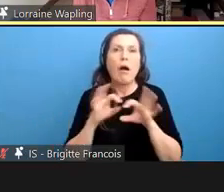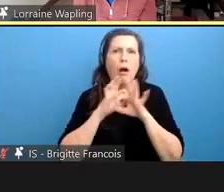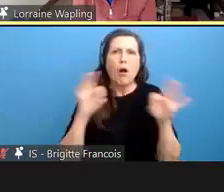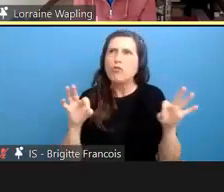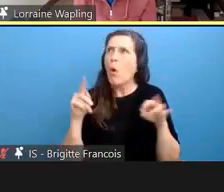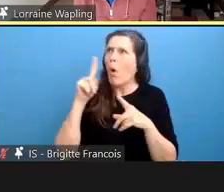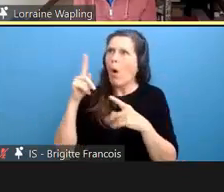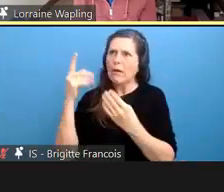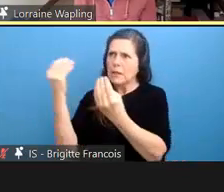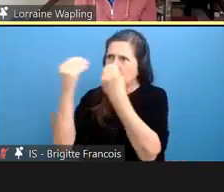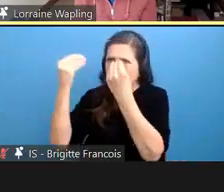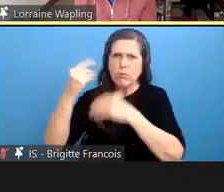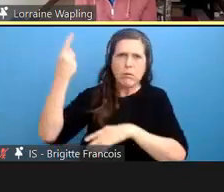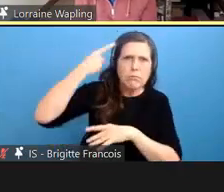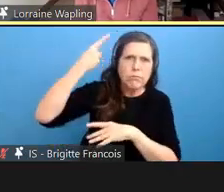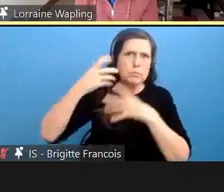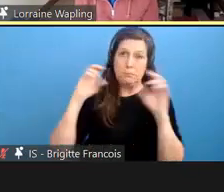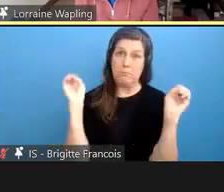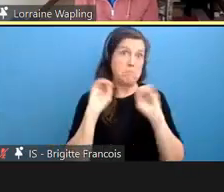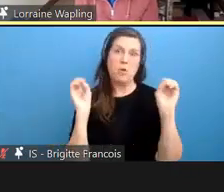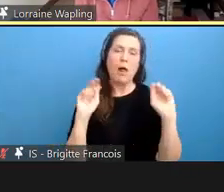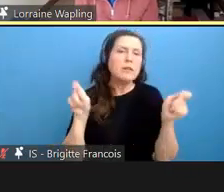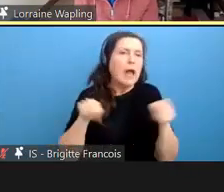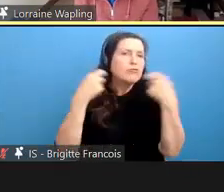intervention. It's a completely natural process.